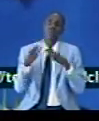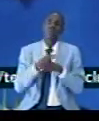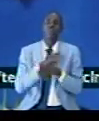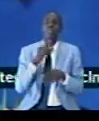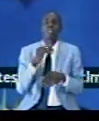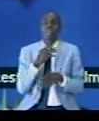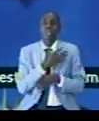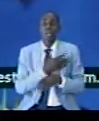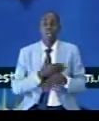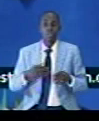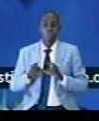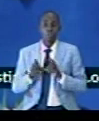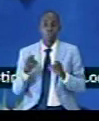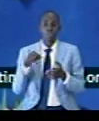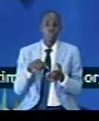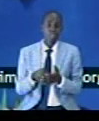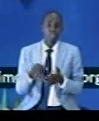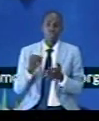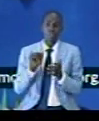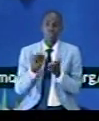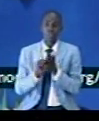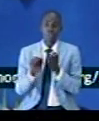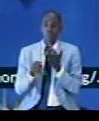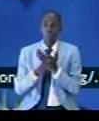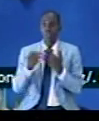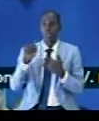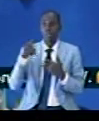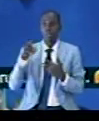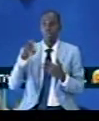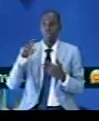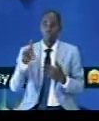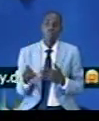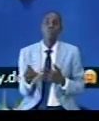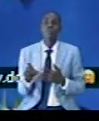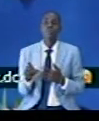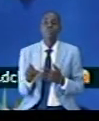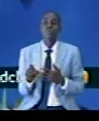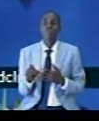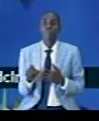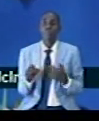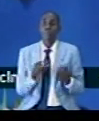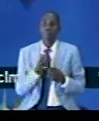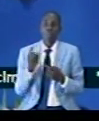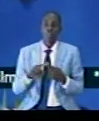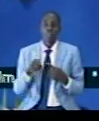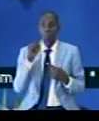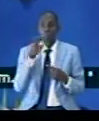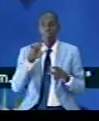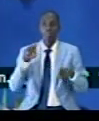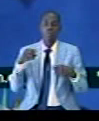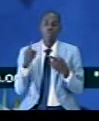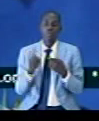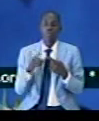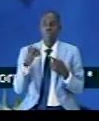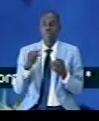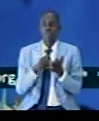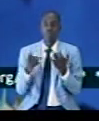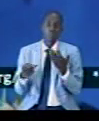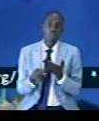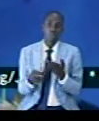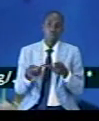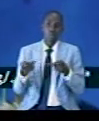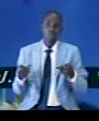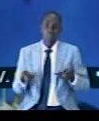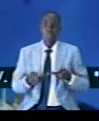edition of the Global Crusade, it's come with April, the power for the present hour. When I went to the crusade ground at one